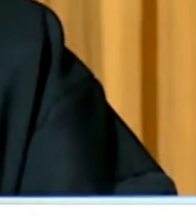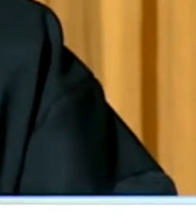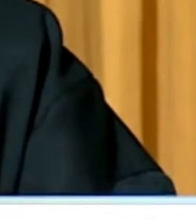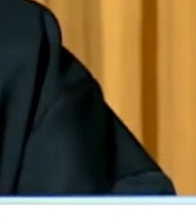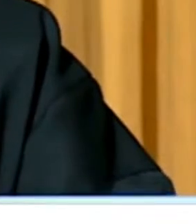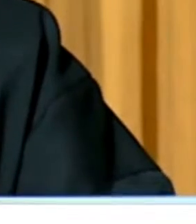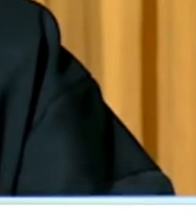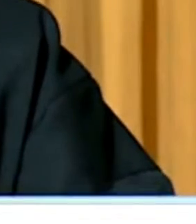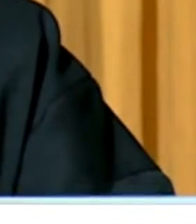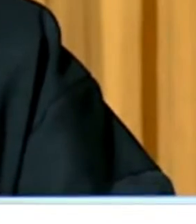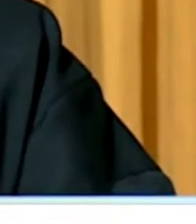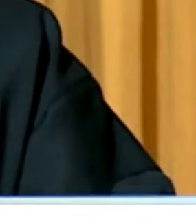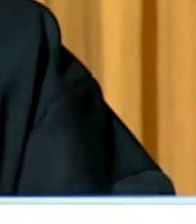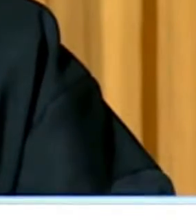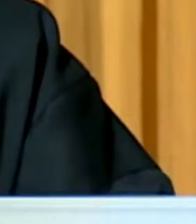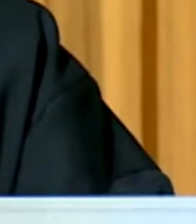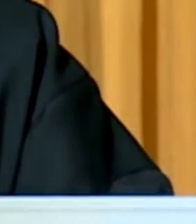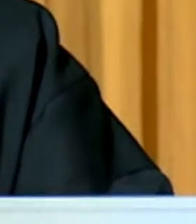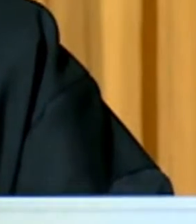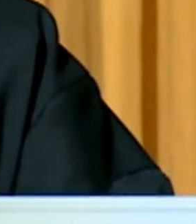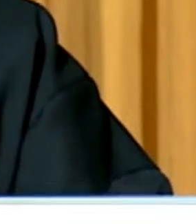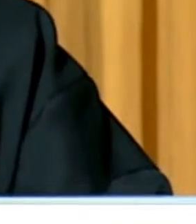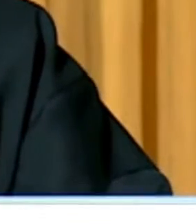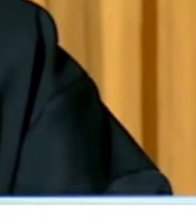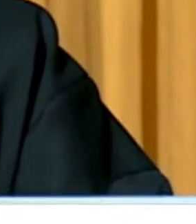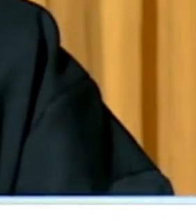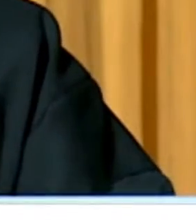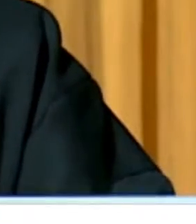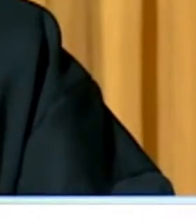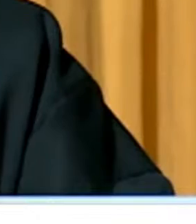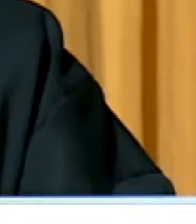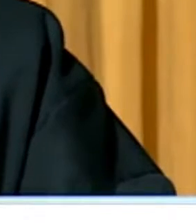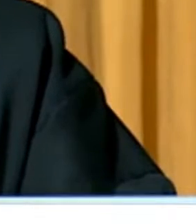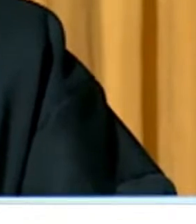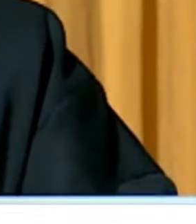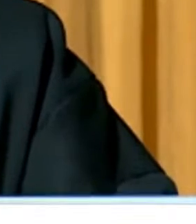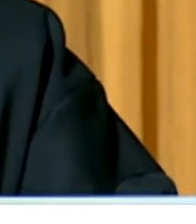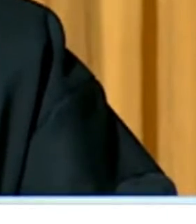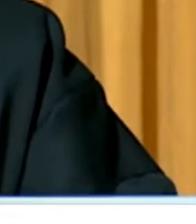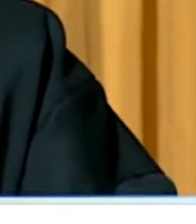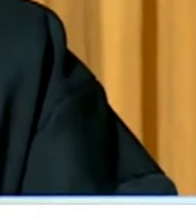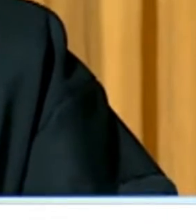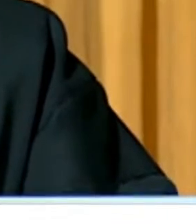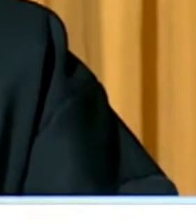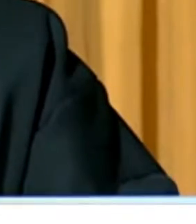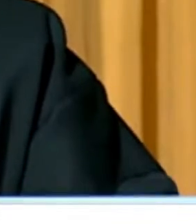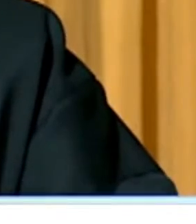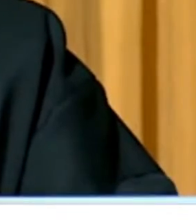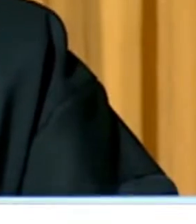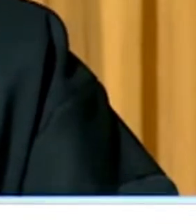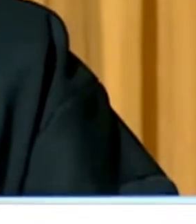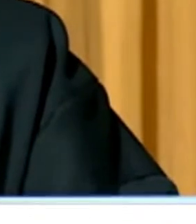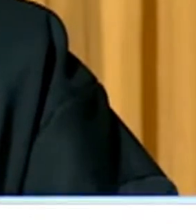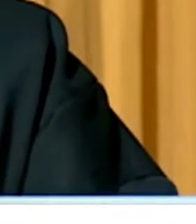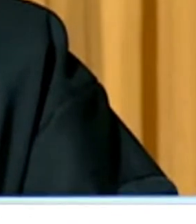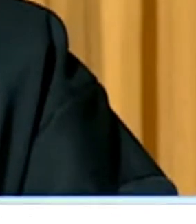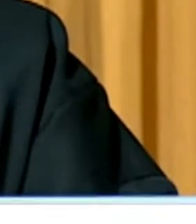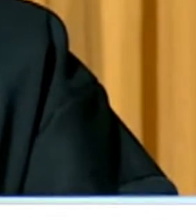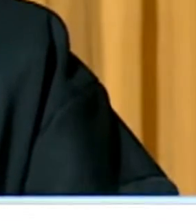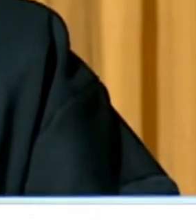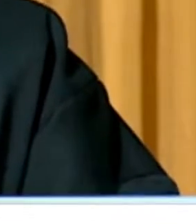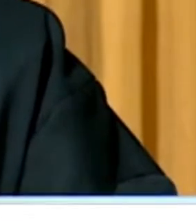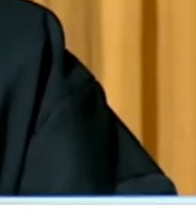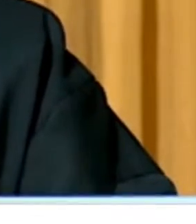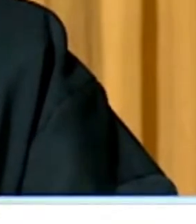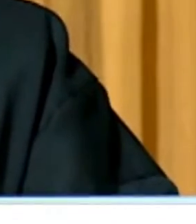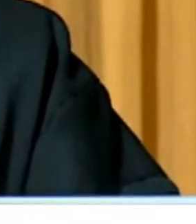done if there is compliance with the strict procedures provided. It cannot be said that the provisions in the thematic